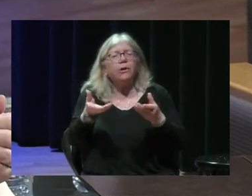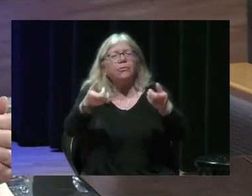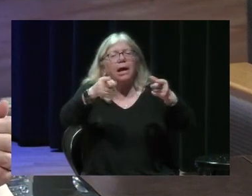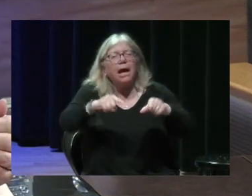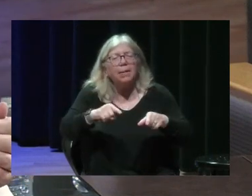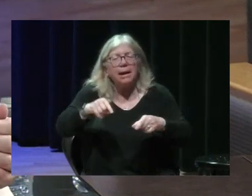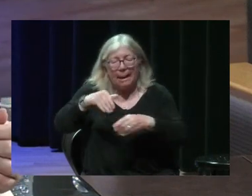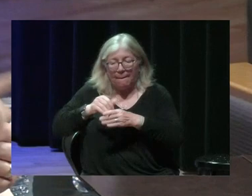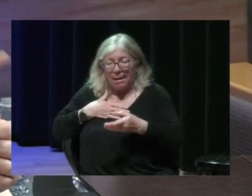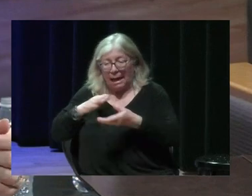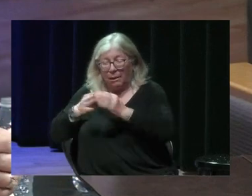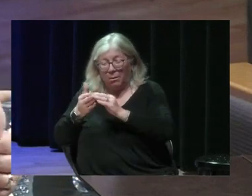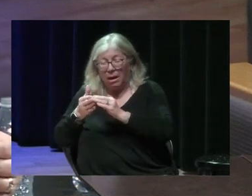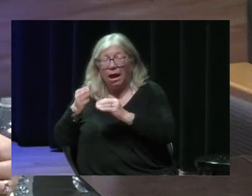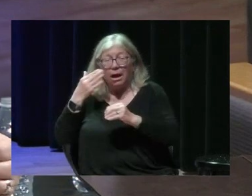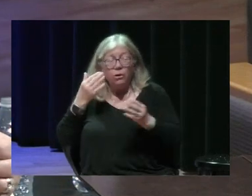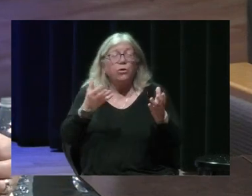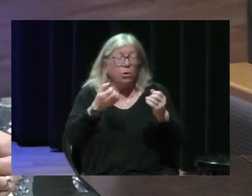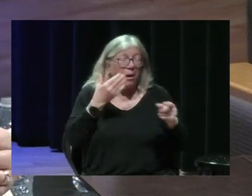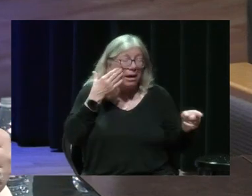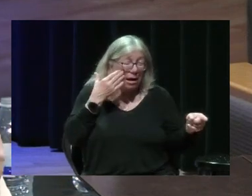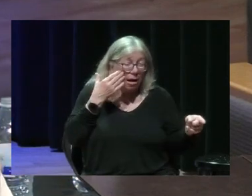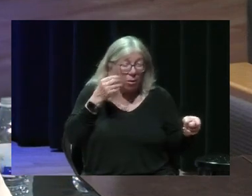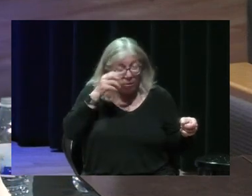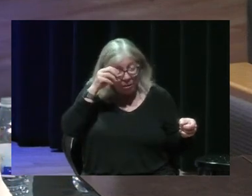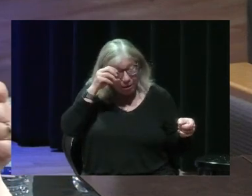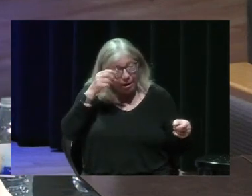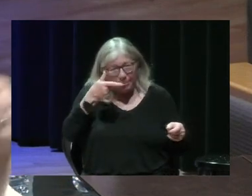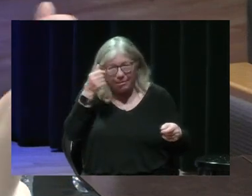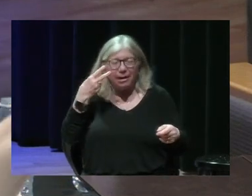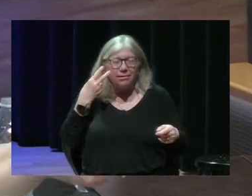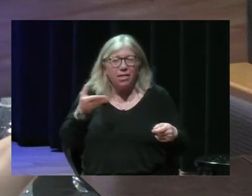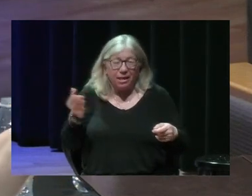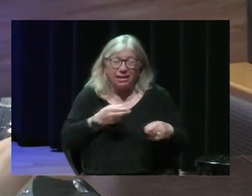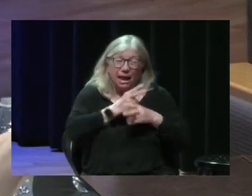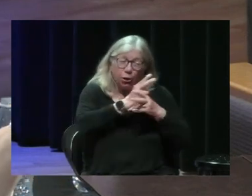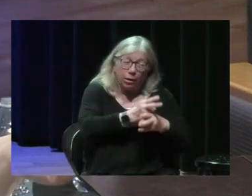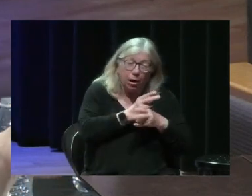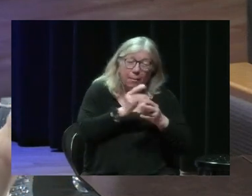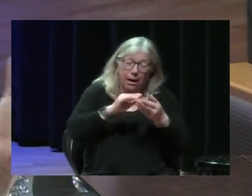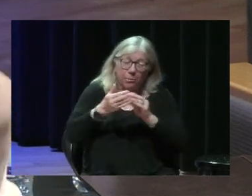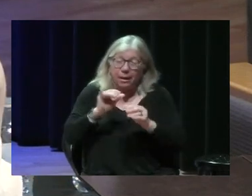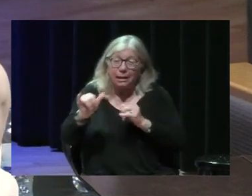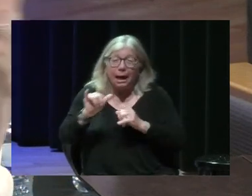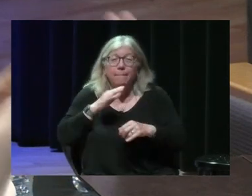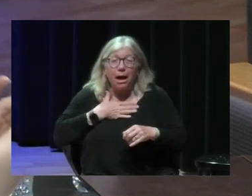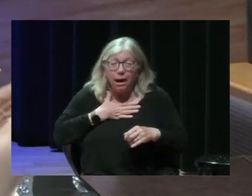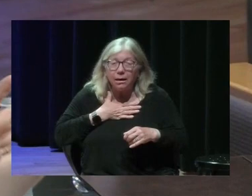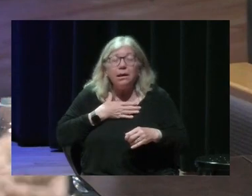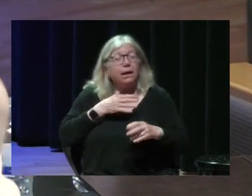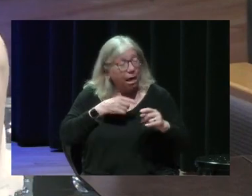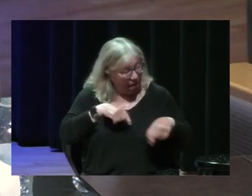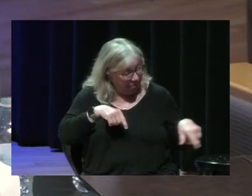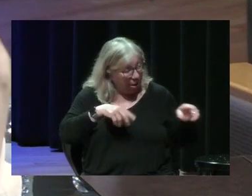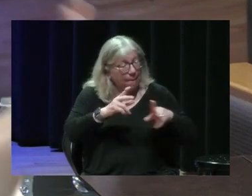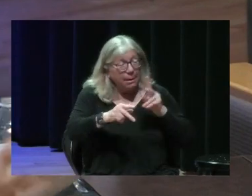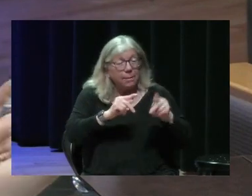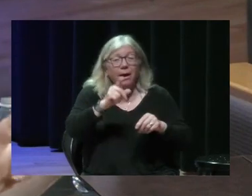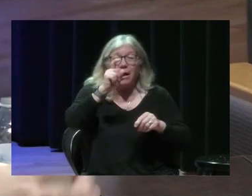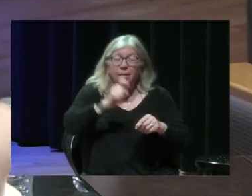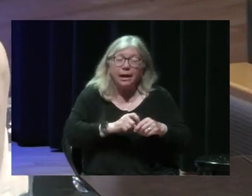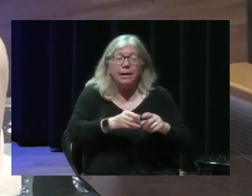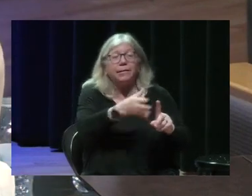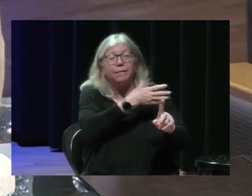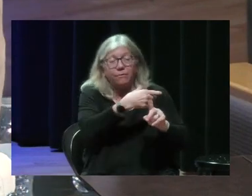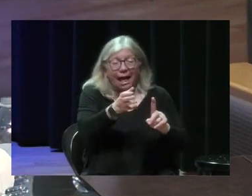in my community. I knew you would want to know because I saw this thing where you cared about a community like mine. Like, they're people. They need some